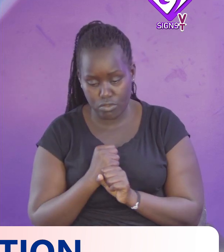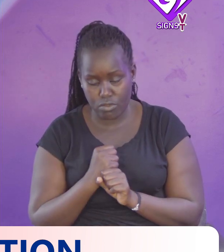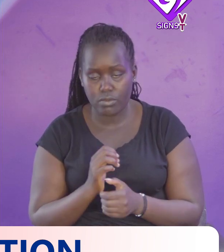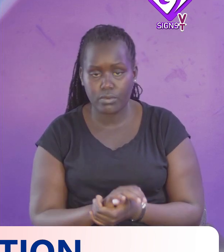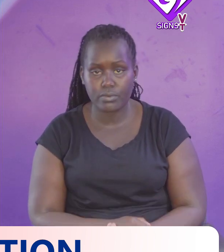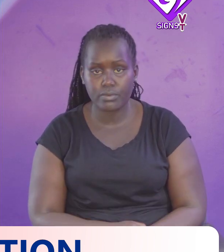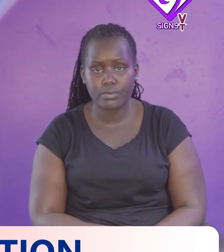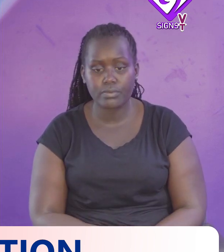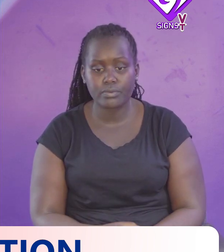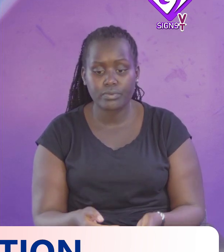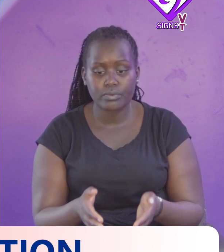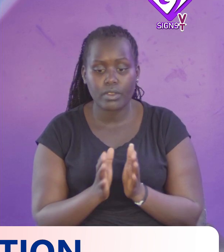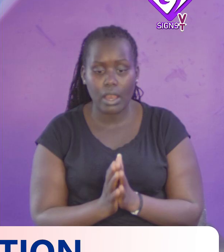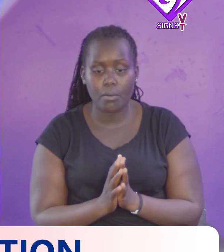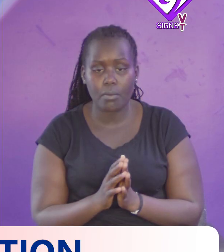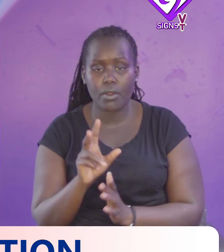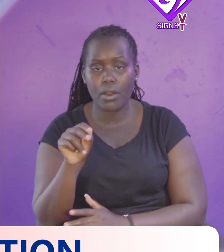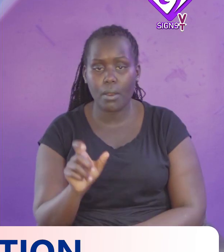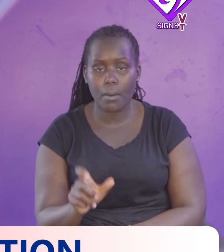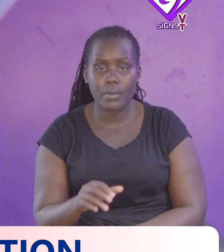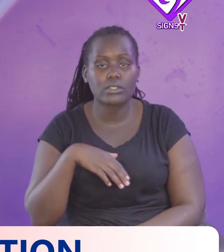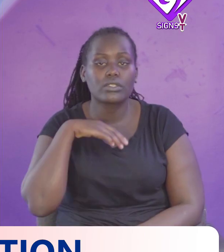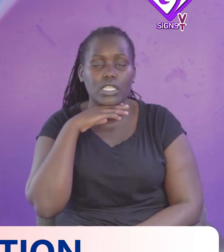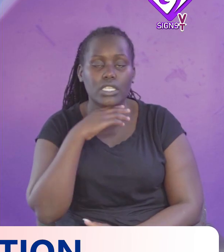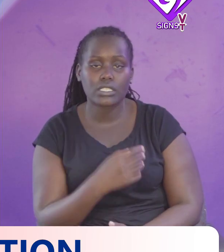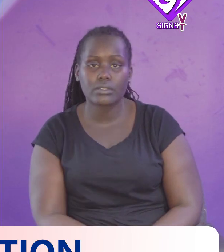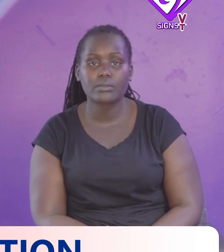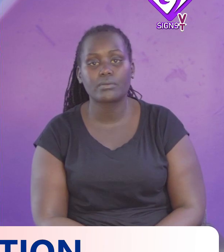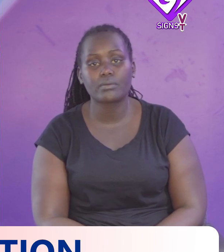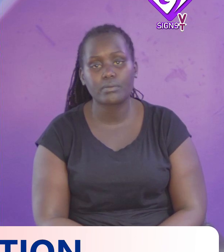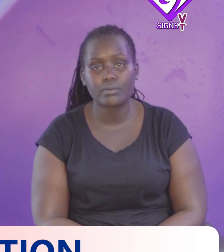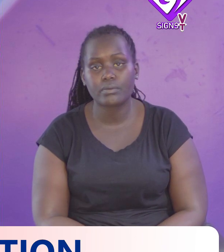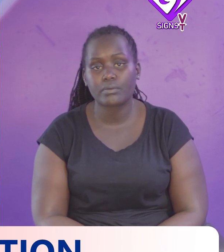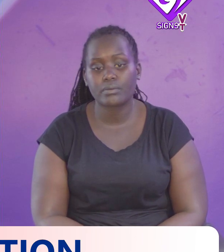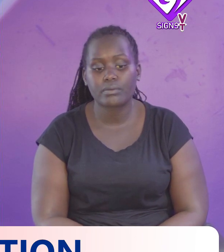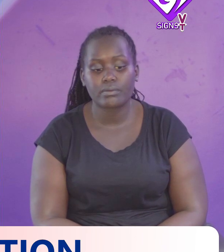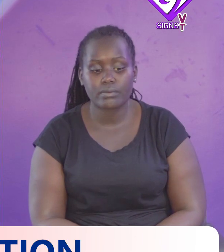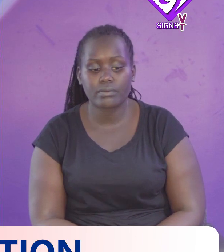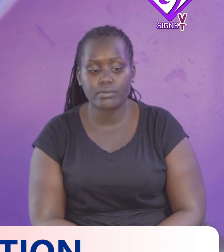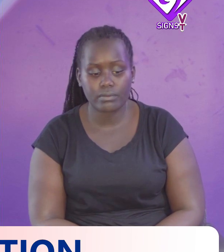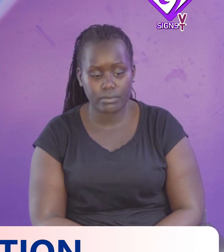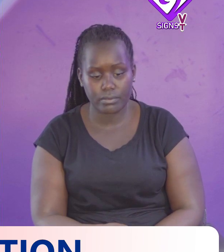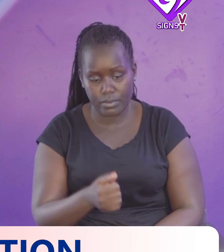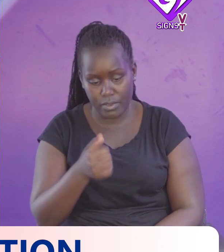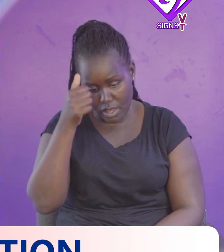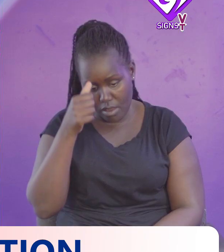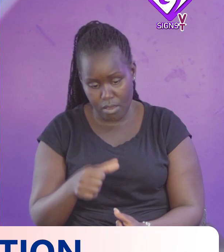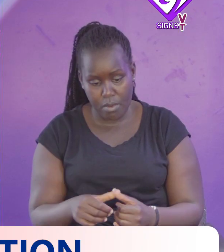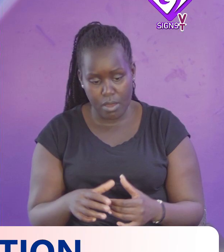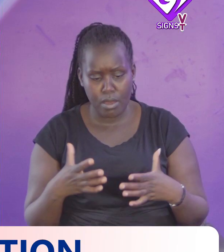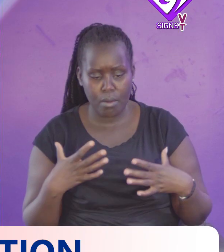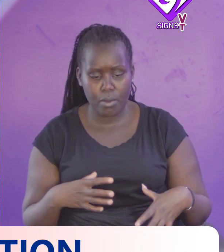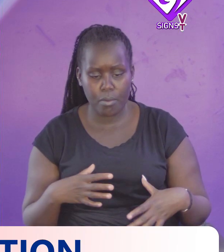Yeah, okay, we pray no one dies in future. No. People will still die. That's a the giant.